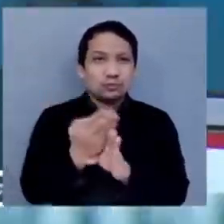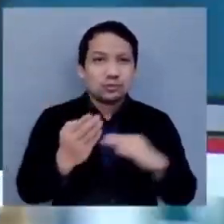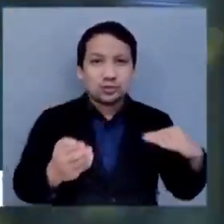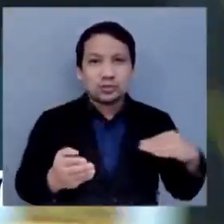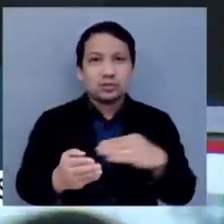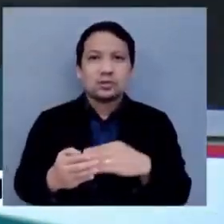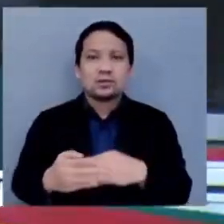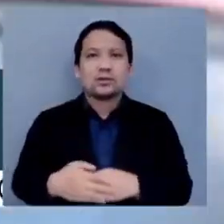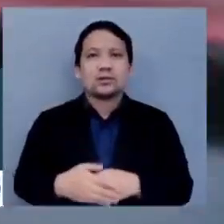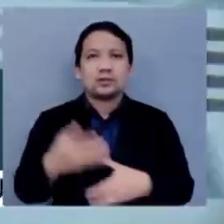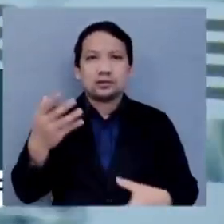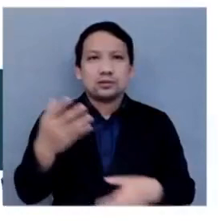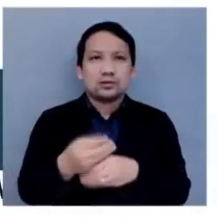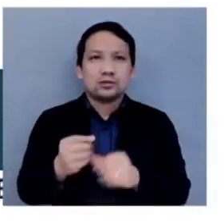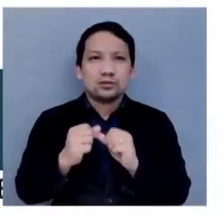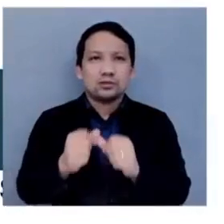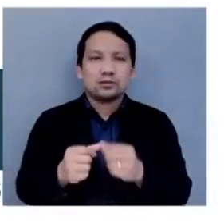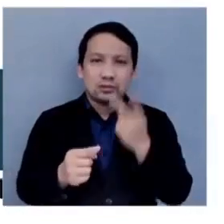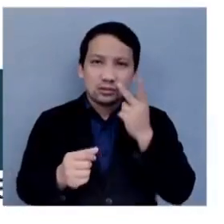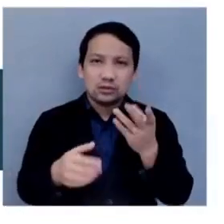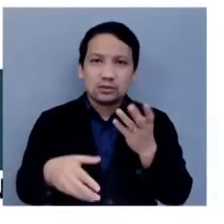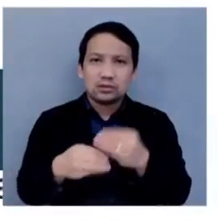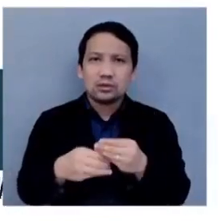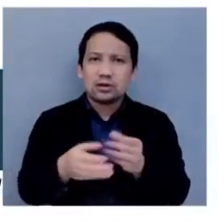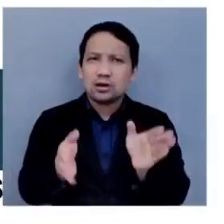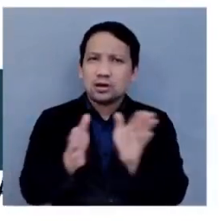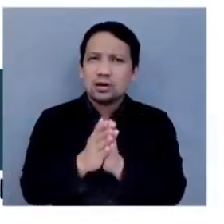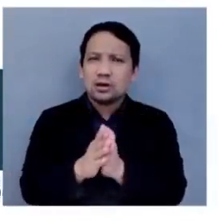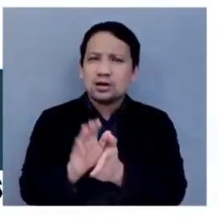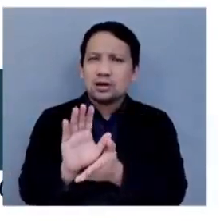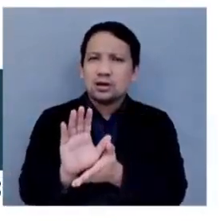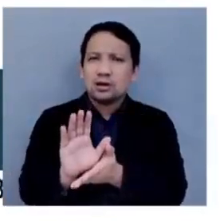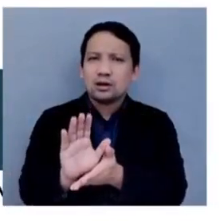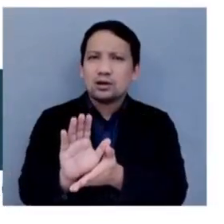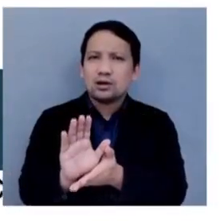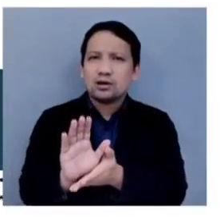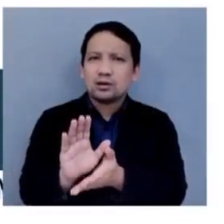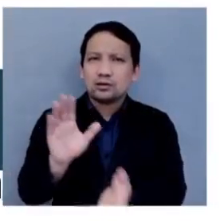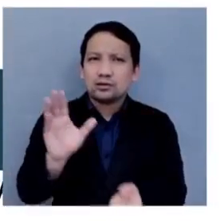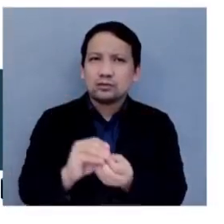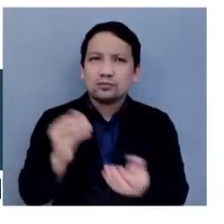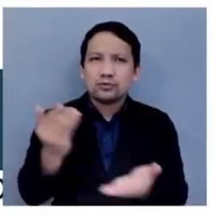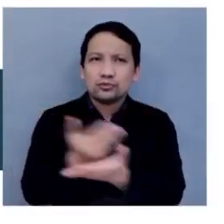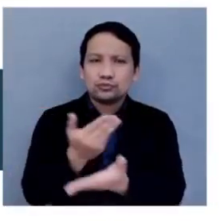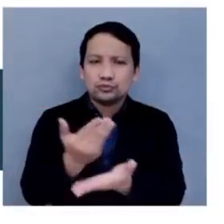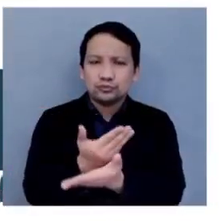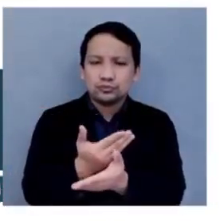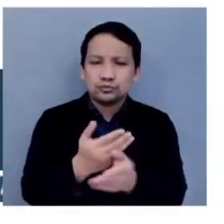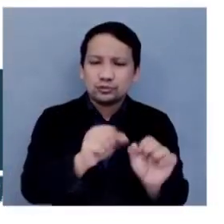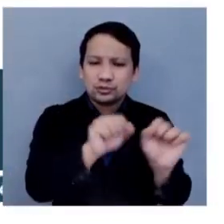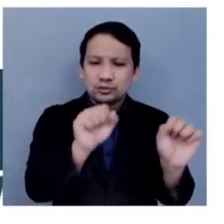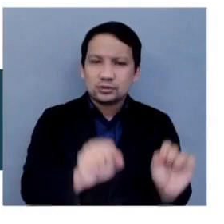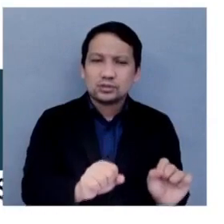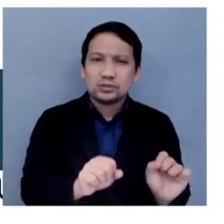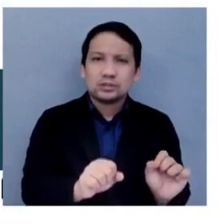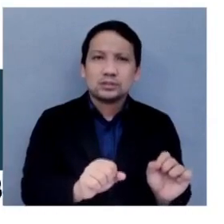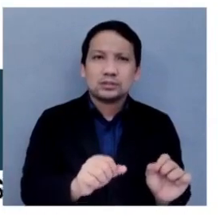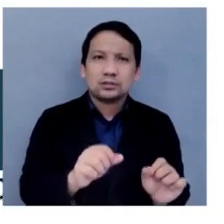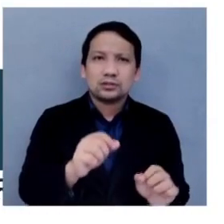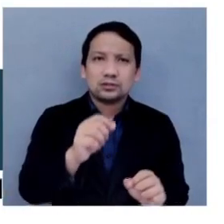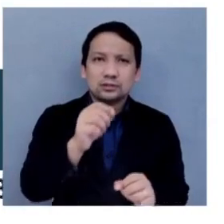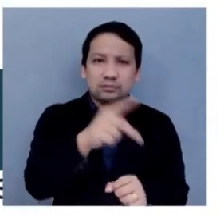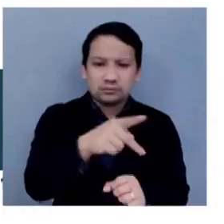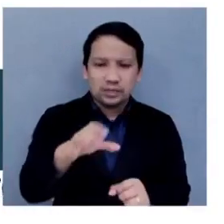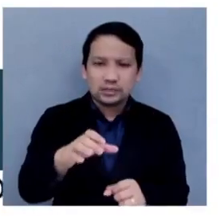about adding bus stops, I understand that they asked added a new bus stop in Tramo